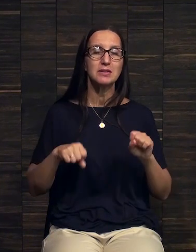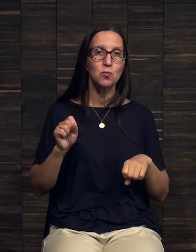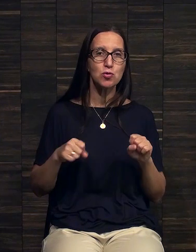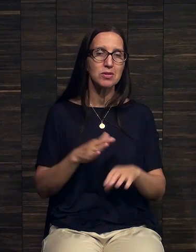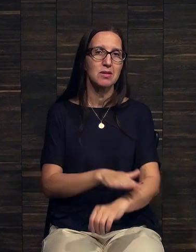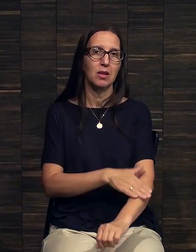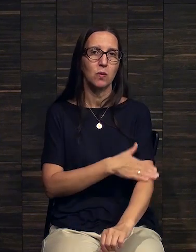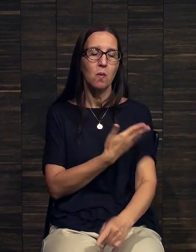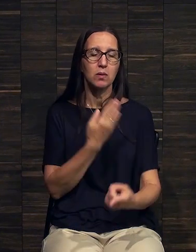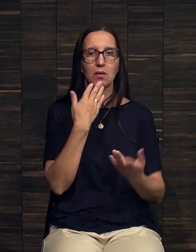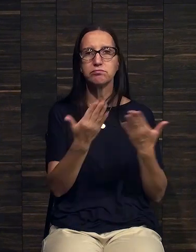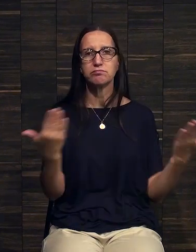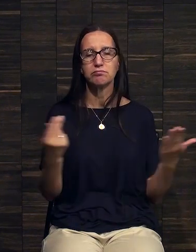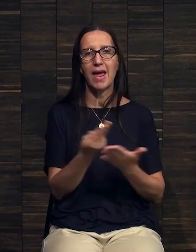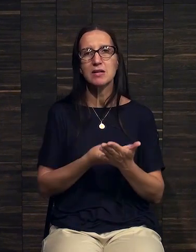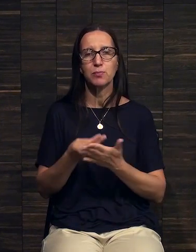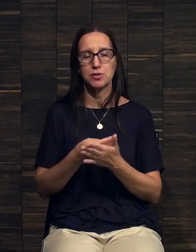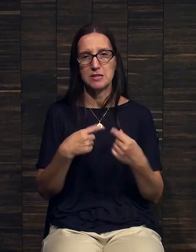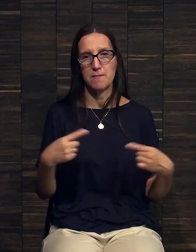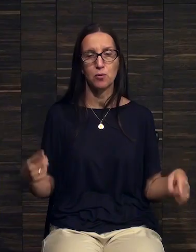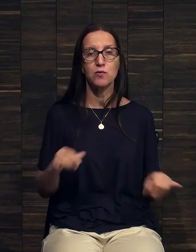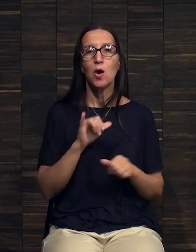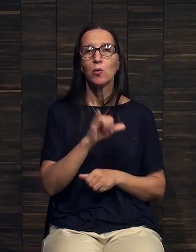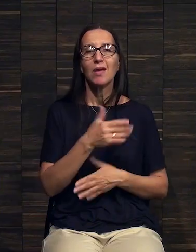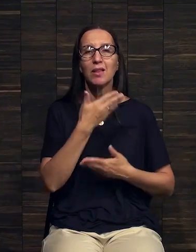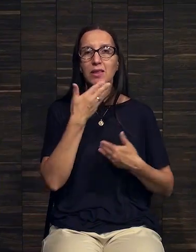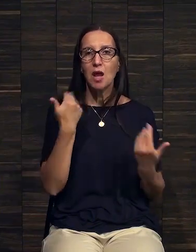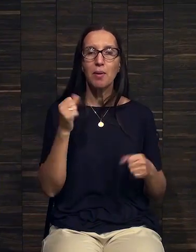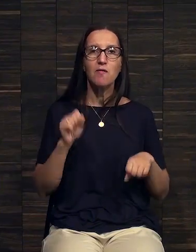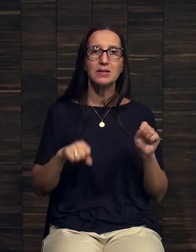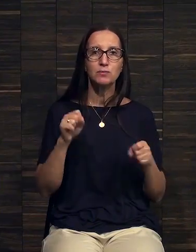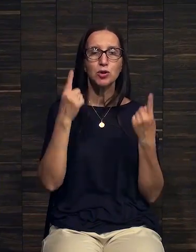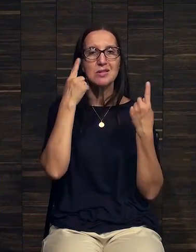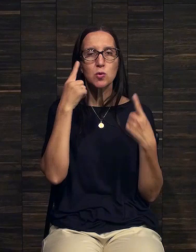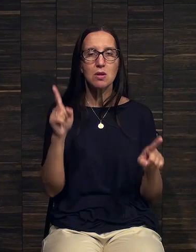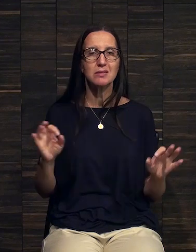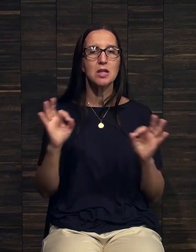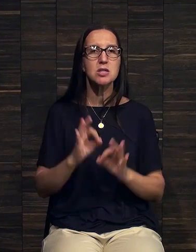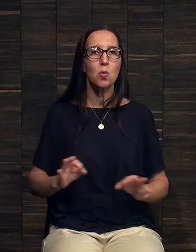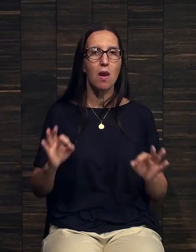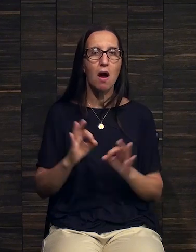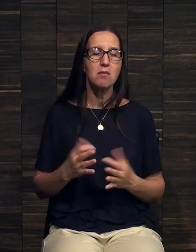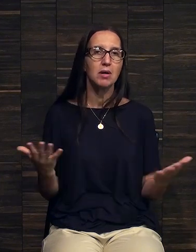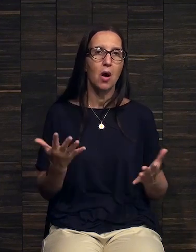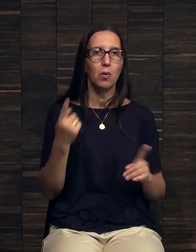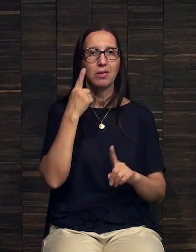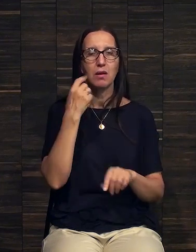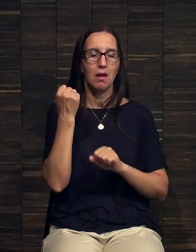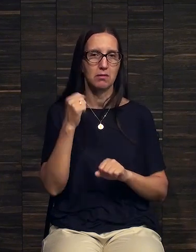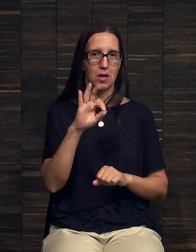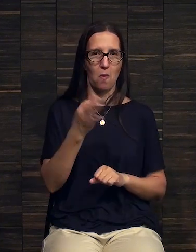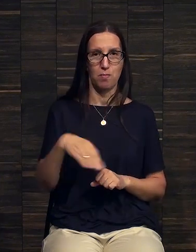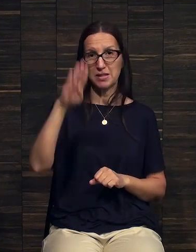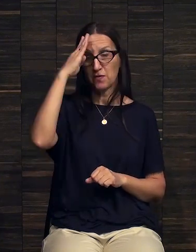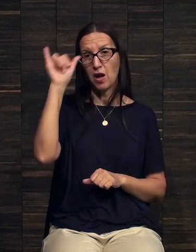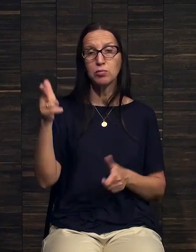brief, so no long storytelling, and they were not able to create a